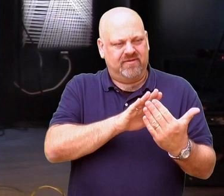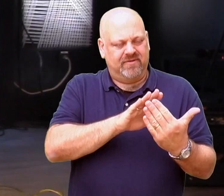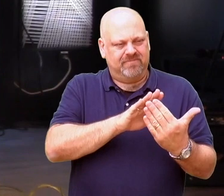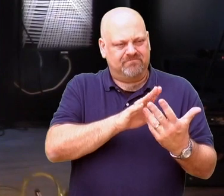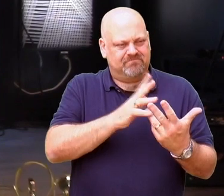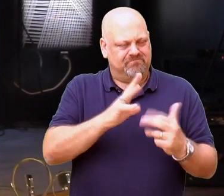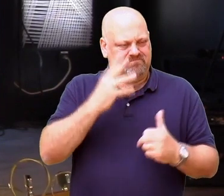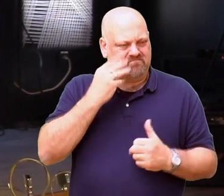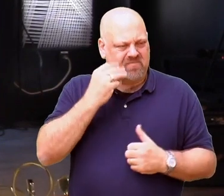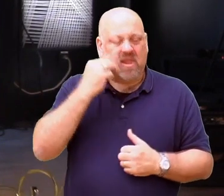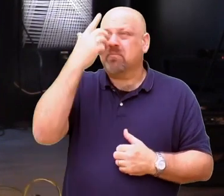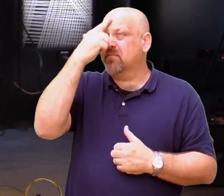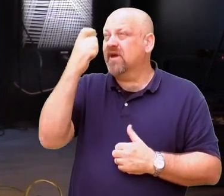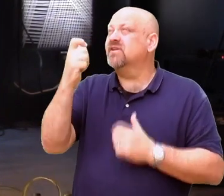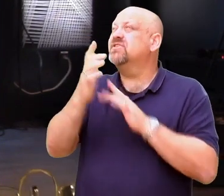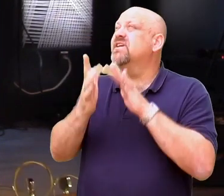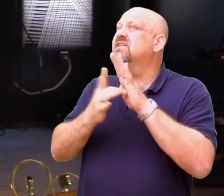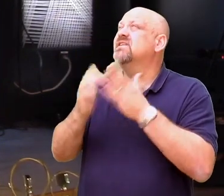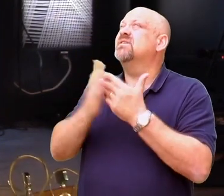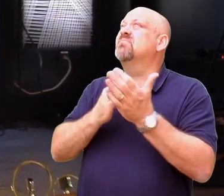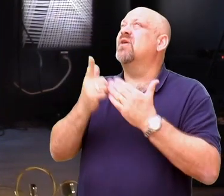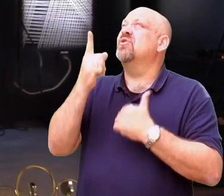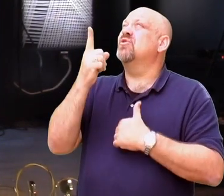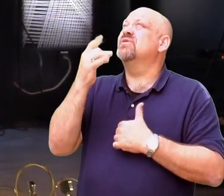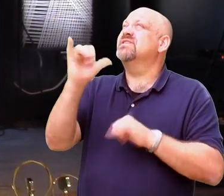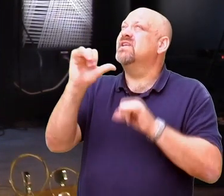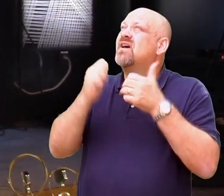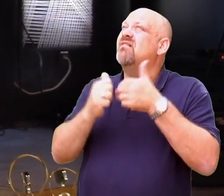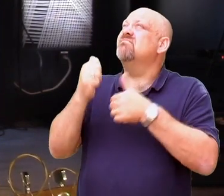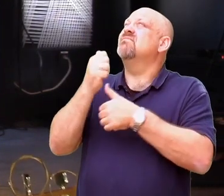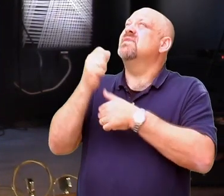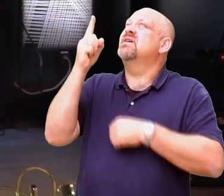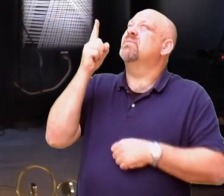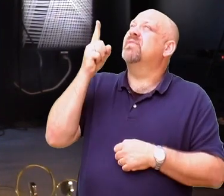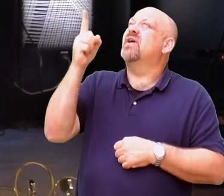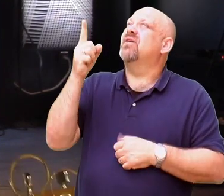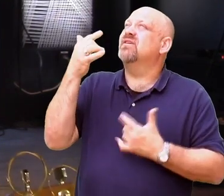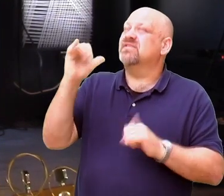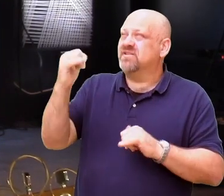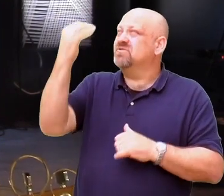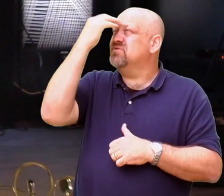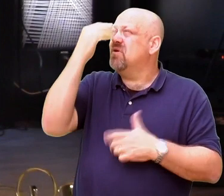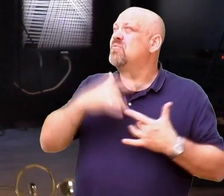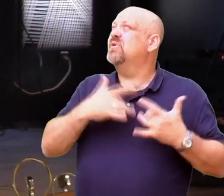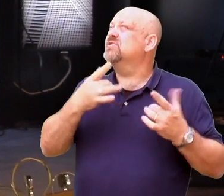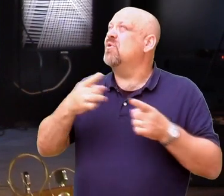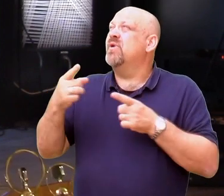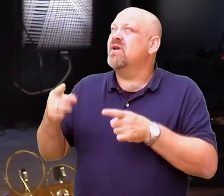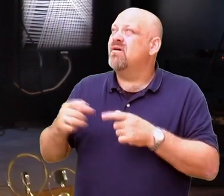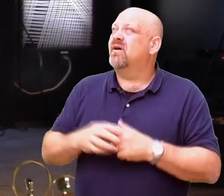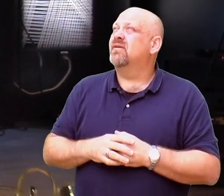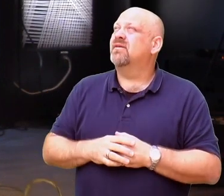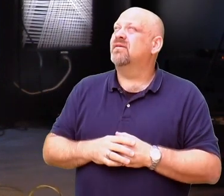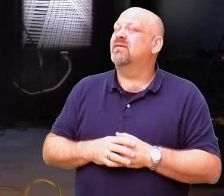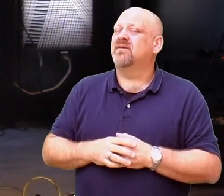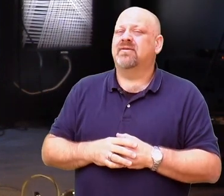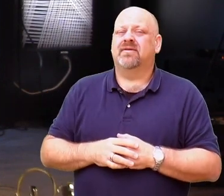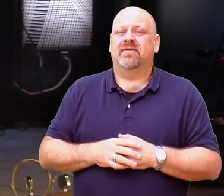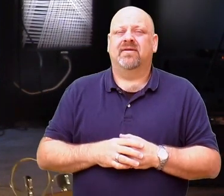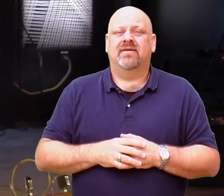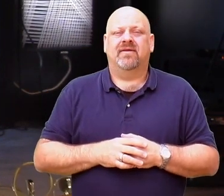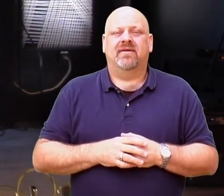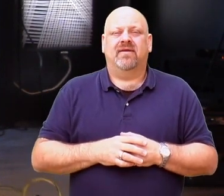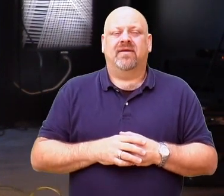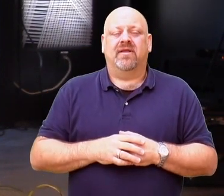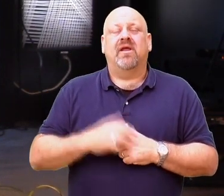Because, Jesus, regardless, you are still up there. and you still know what's going on.